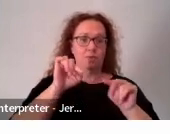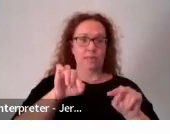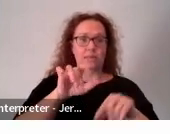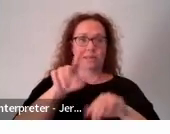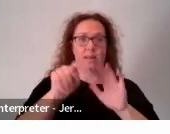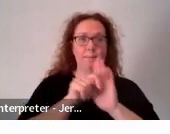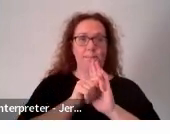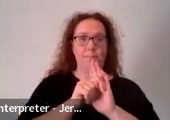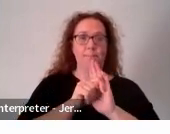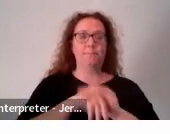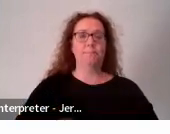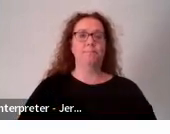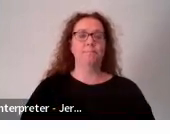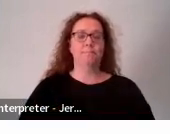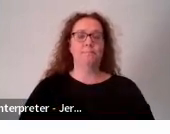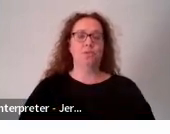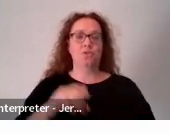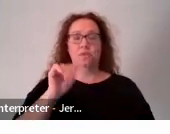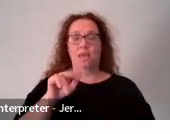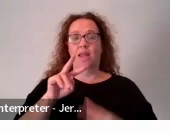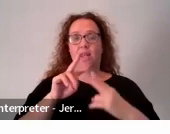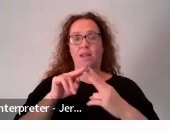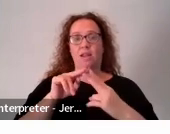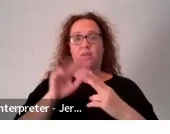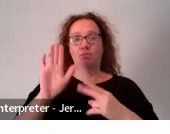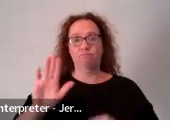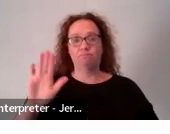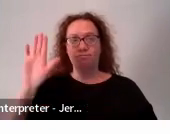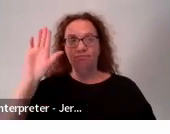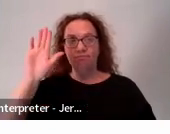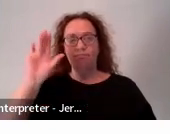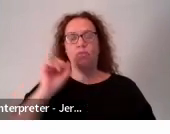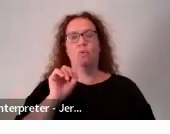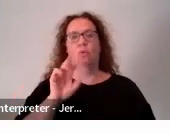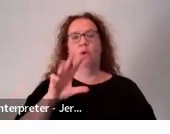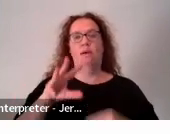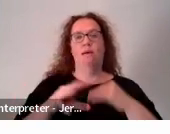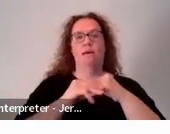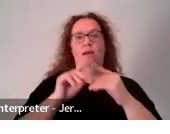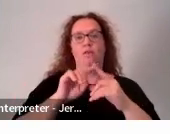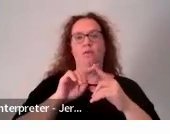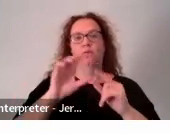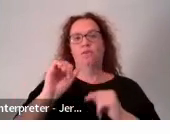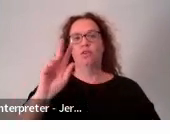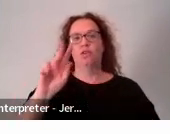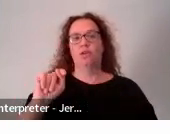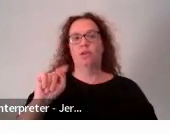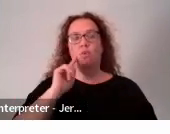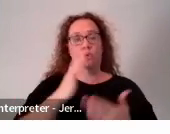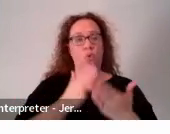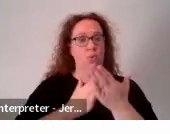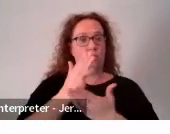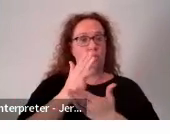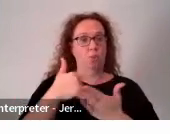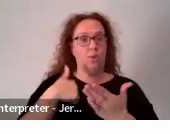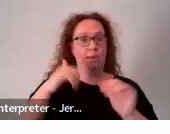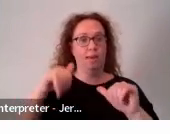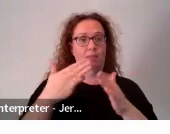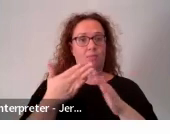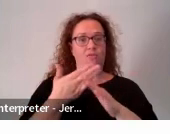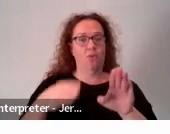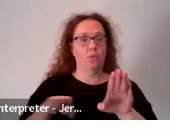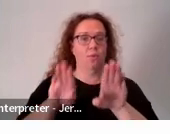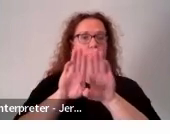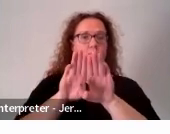answer period. So again, you can either raise your hand or add it to the Q&A, and we'll get through as many as we can before it's time to